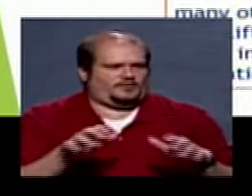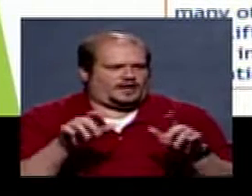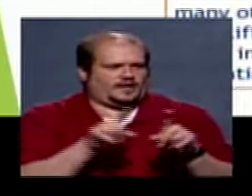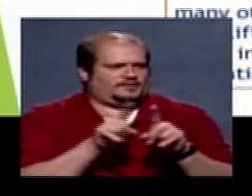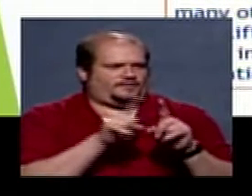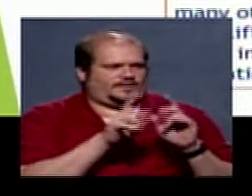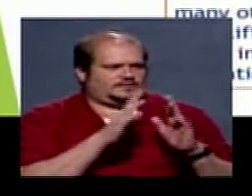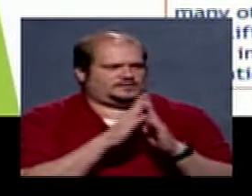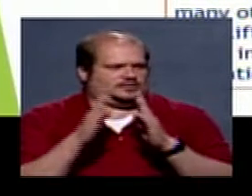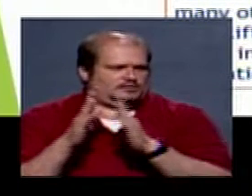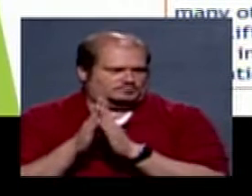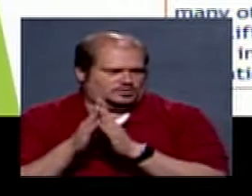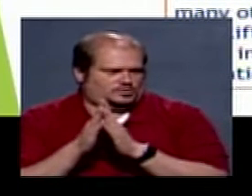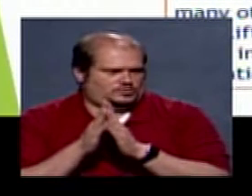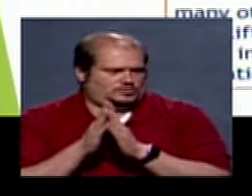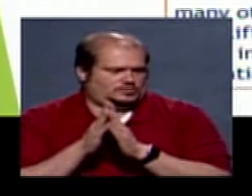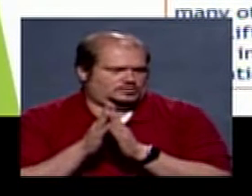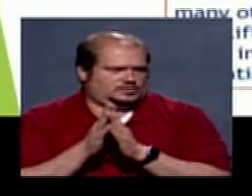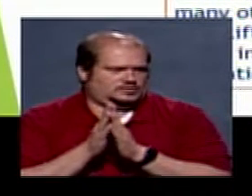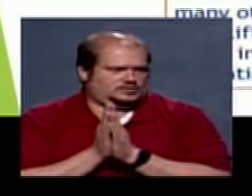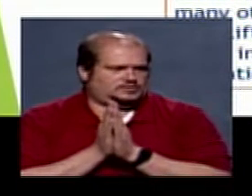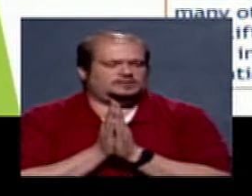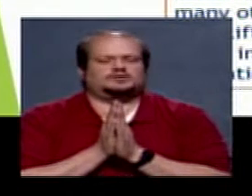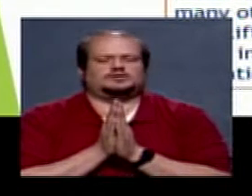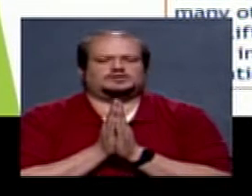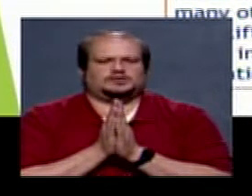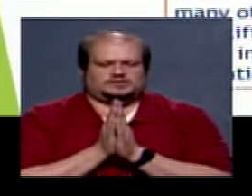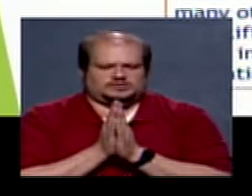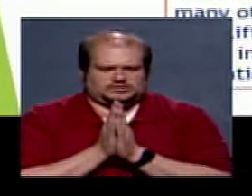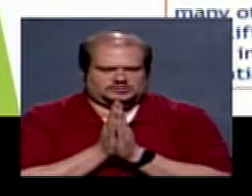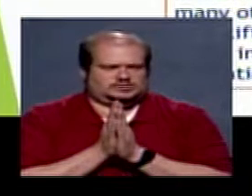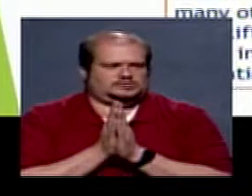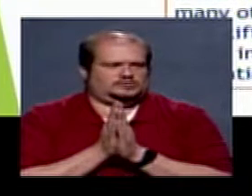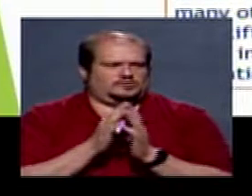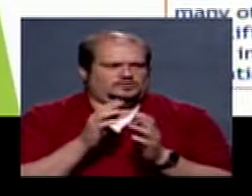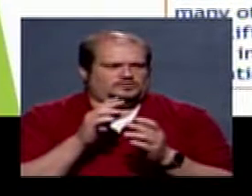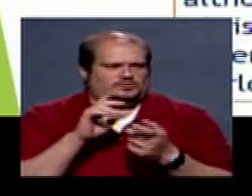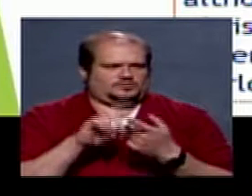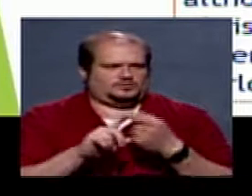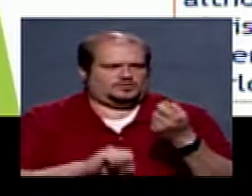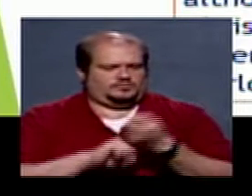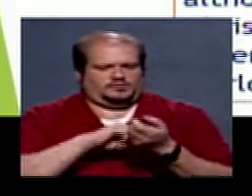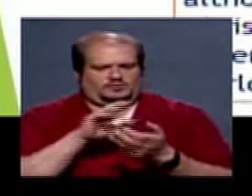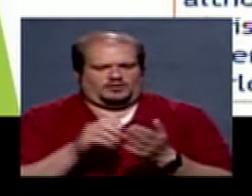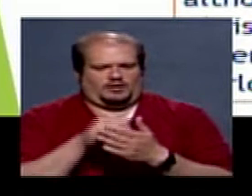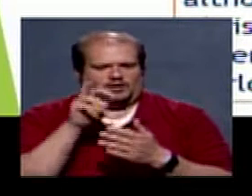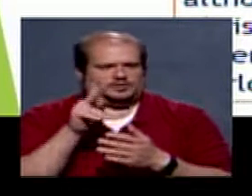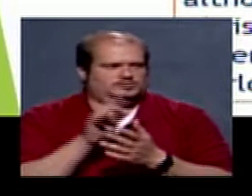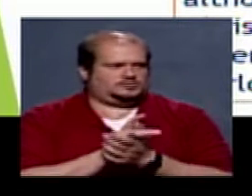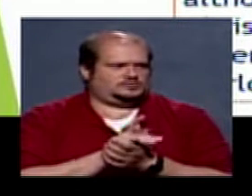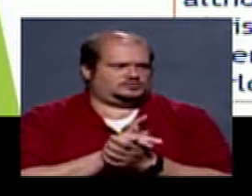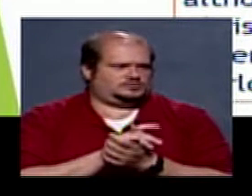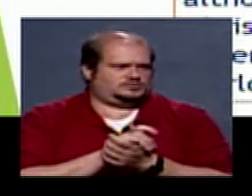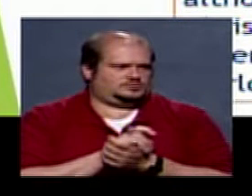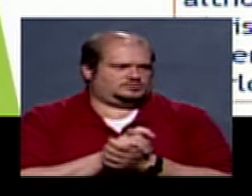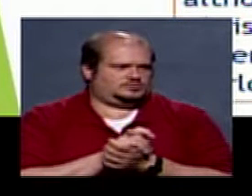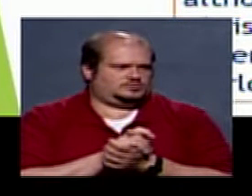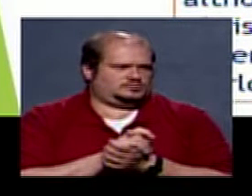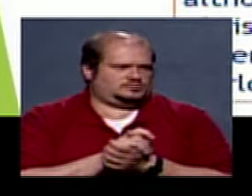etc., in all fields. We have been active in the community to uplift the Arkansans,